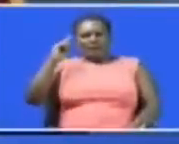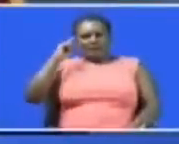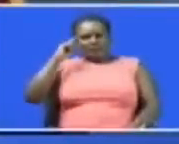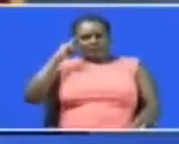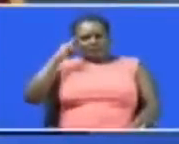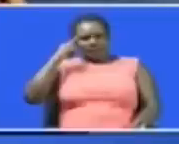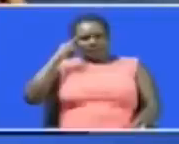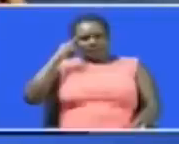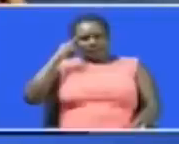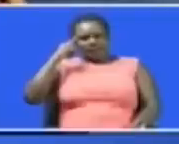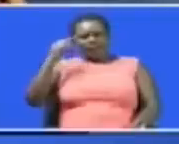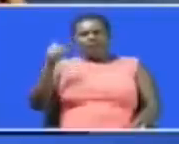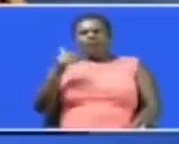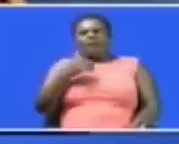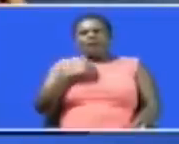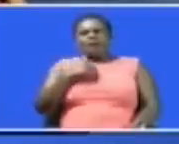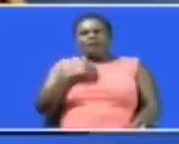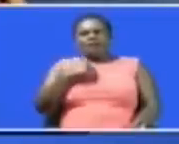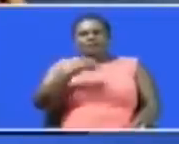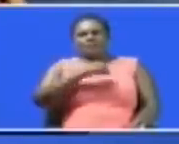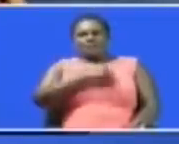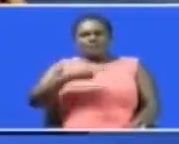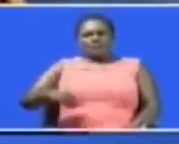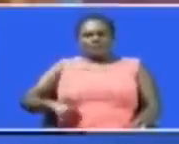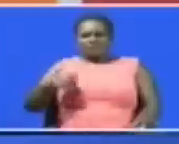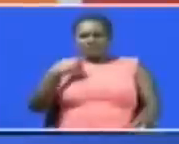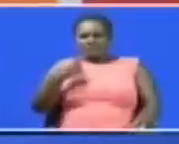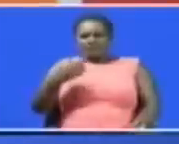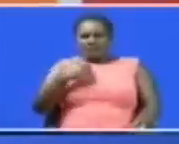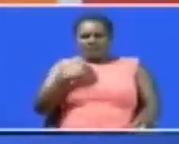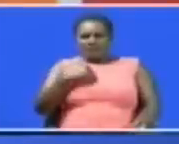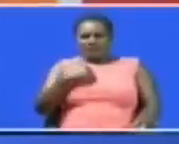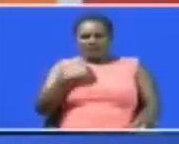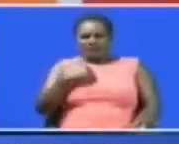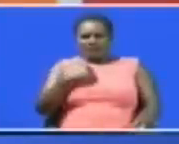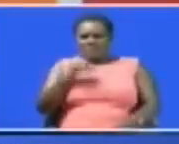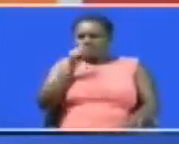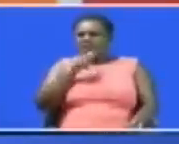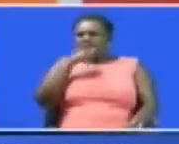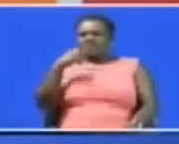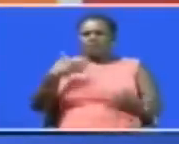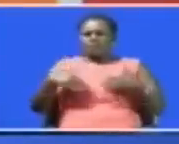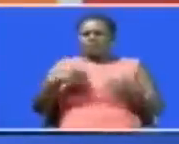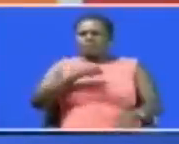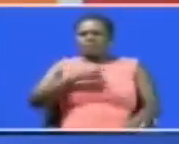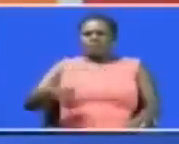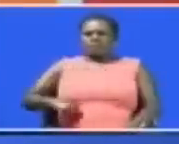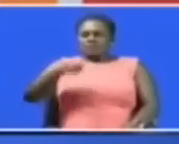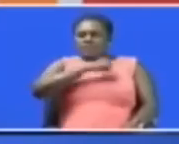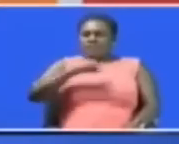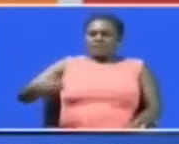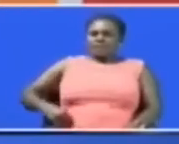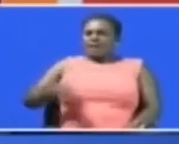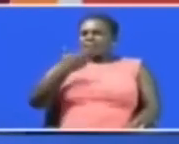I think that I think even though we have what Senator Orengo calls conservative people in the Senate, I think Senate stands a